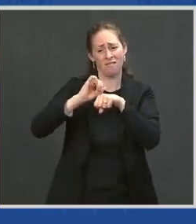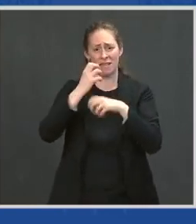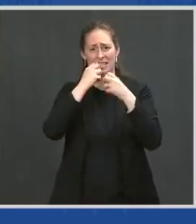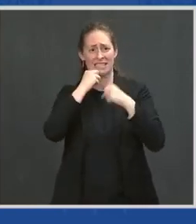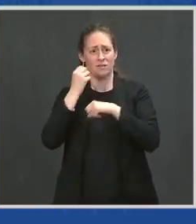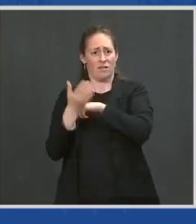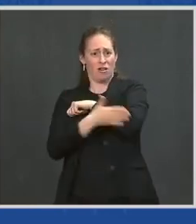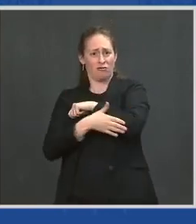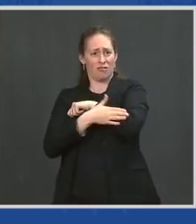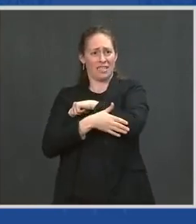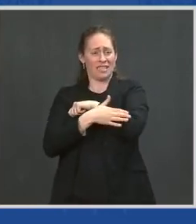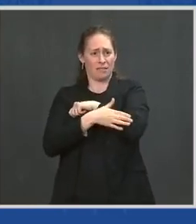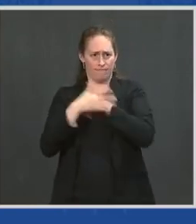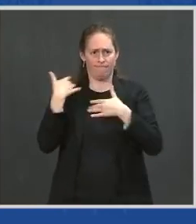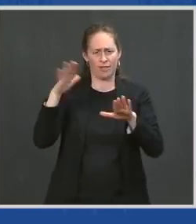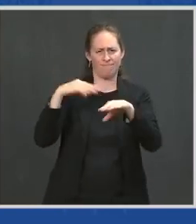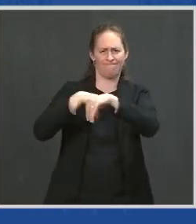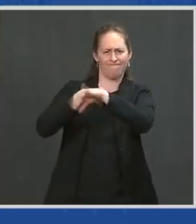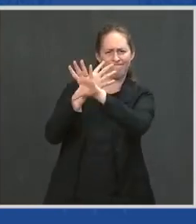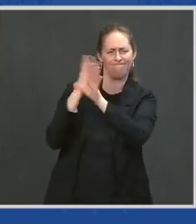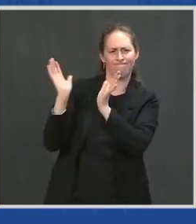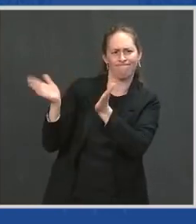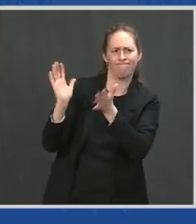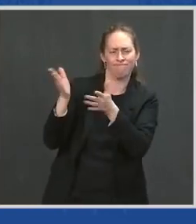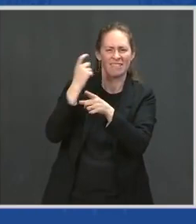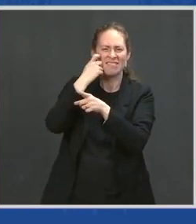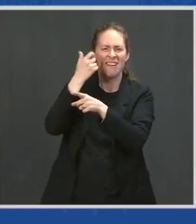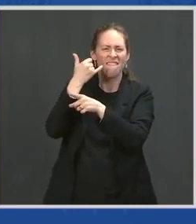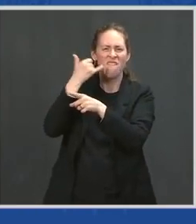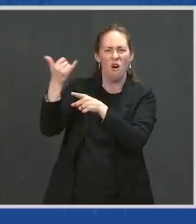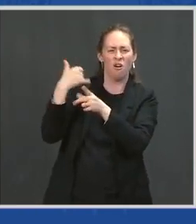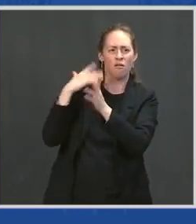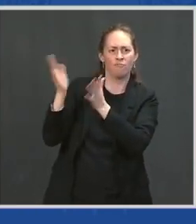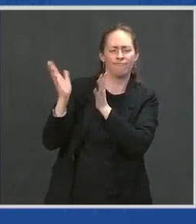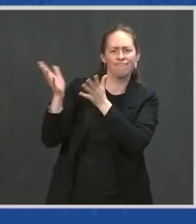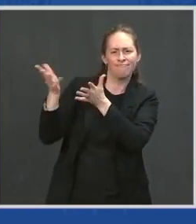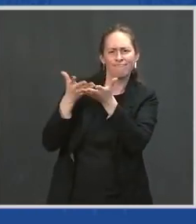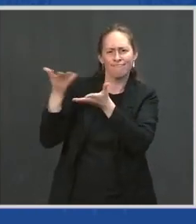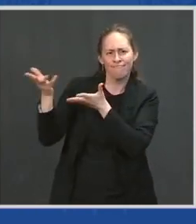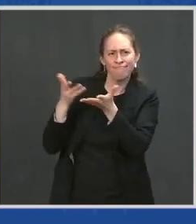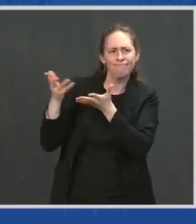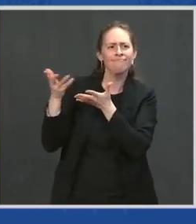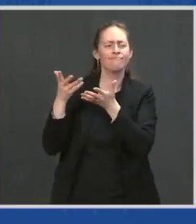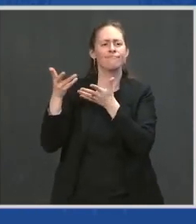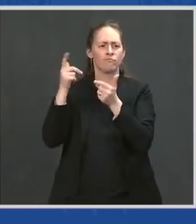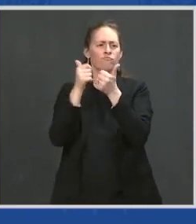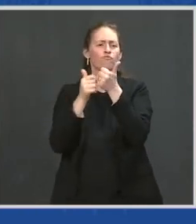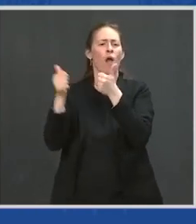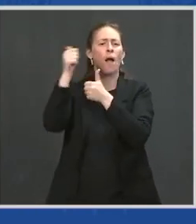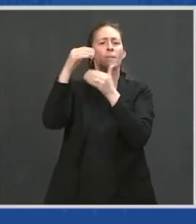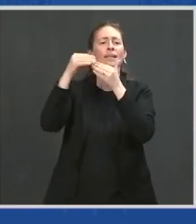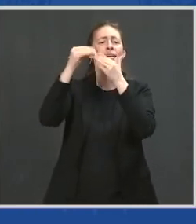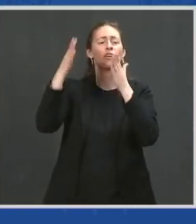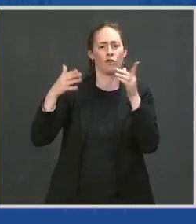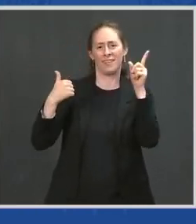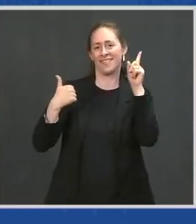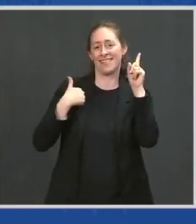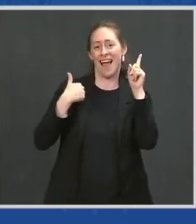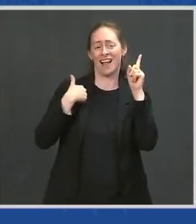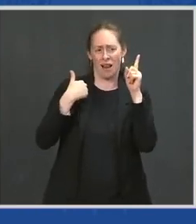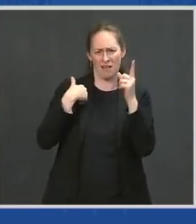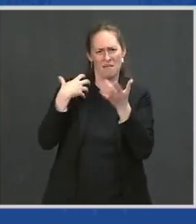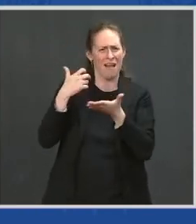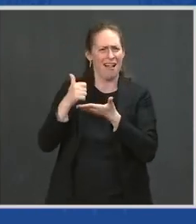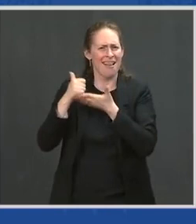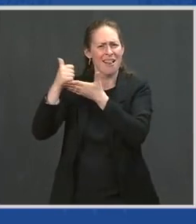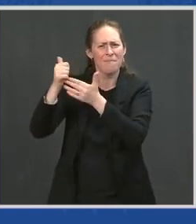on the phone with for about half an hour today, and the Prime Minister of Canada, we helped a little bit there. We're going to try to help some